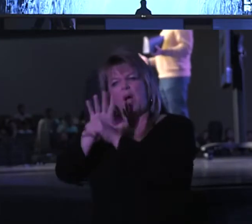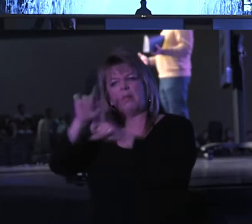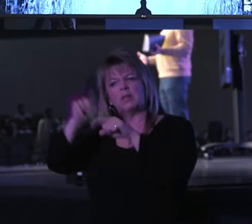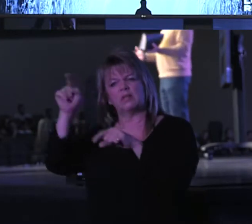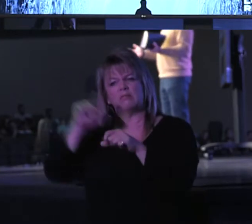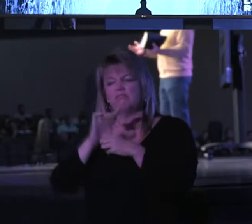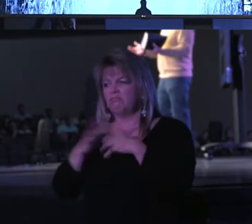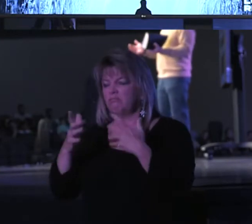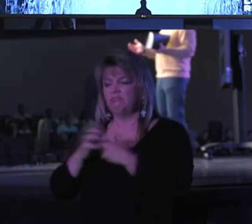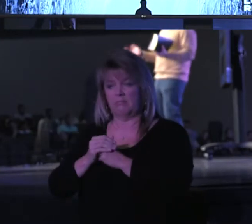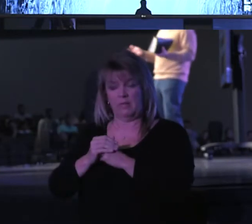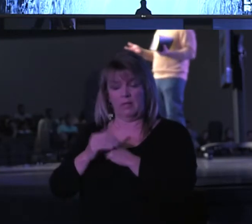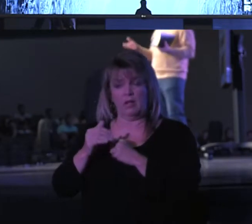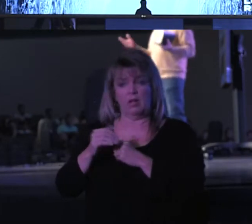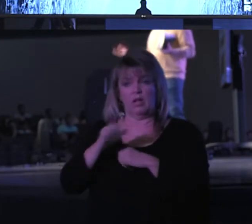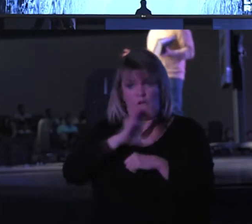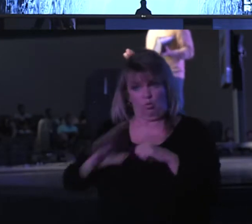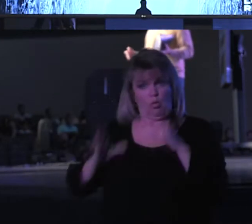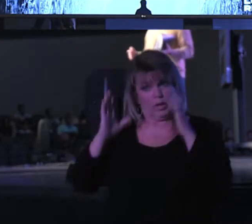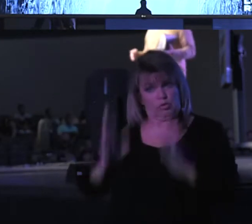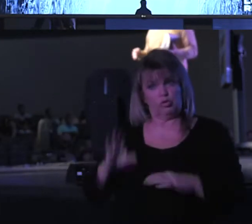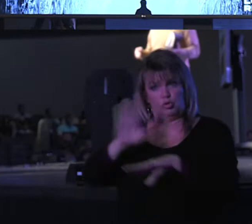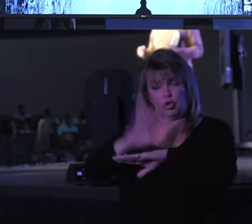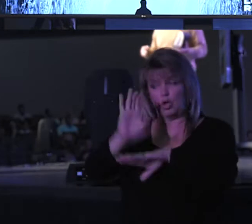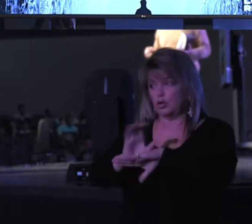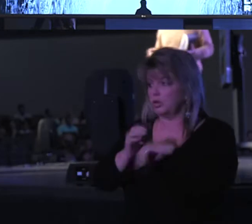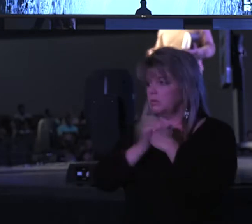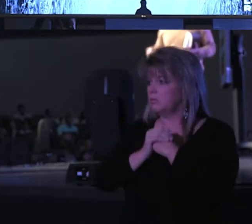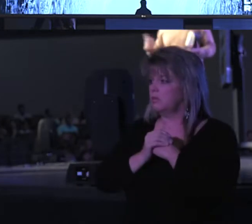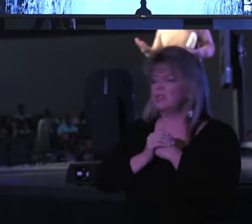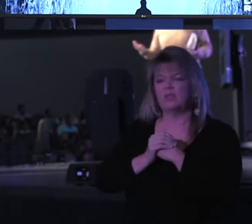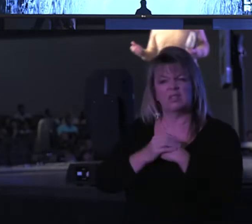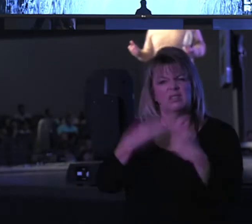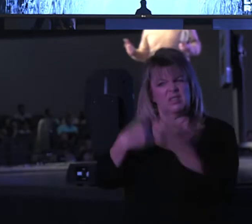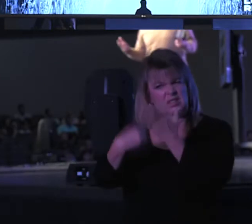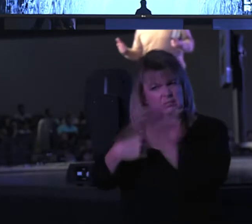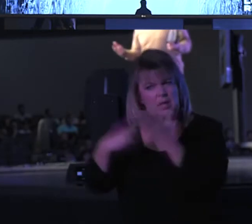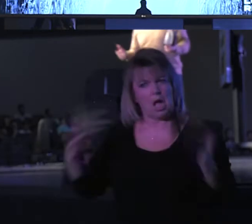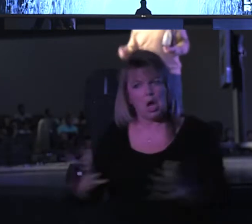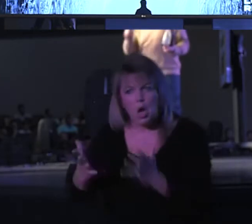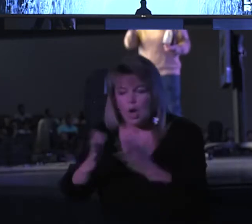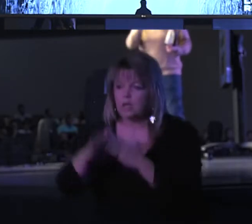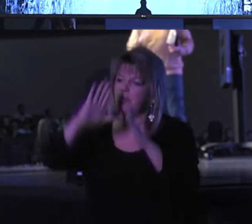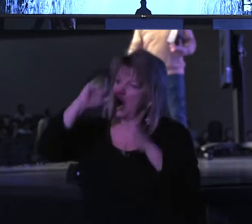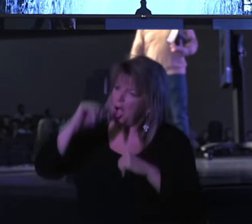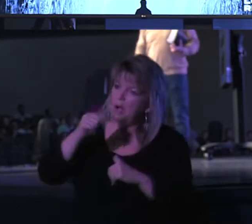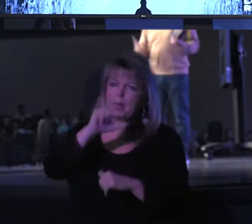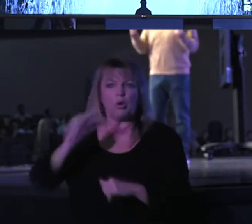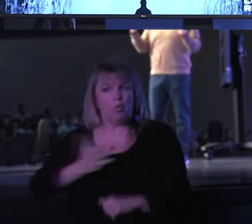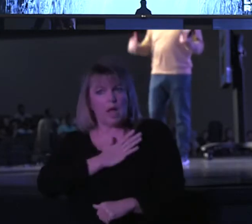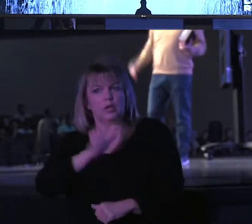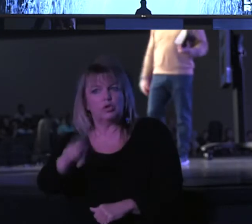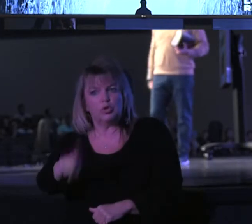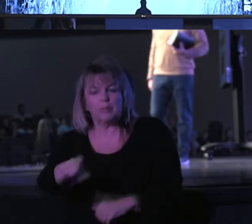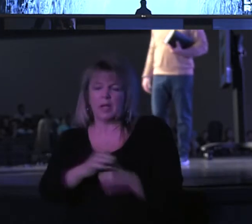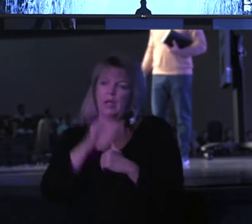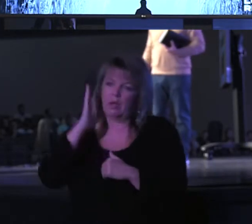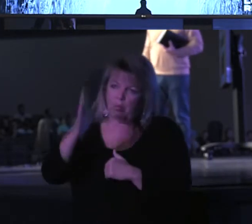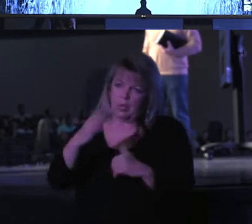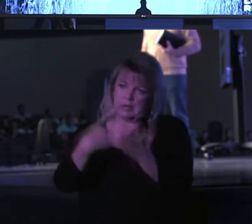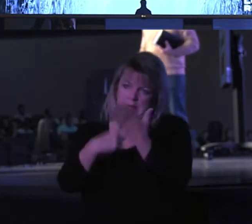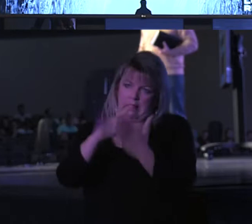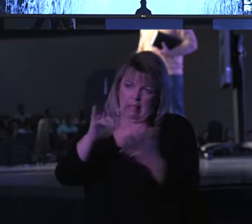make. In fact, even in Christian churches, there's often talk about encouragement and hope and grace, and there should be. We're going to get there